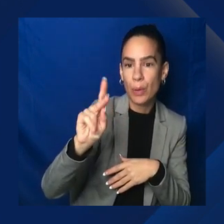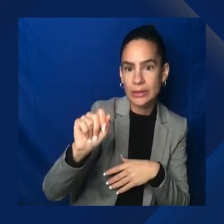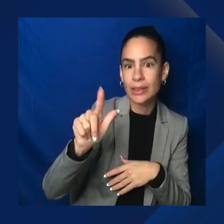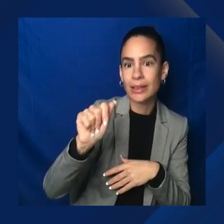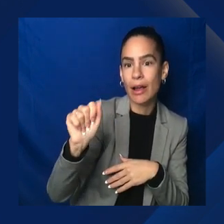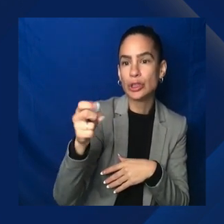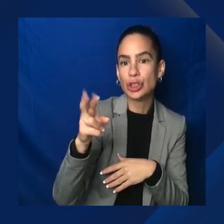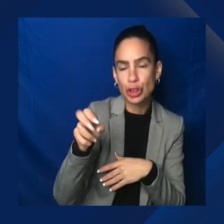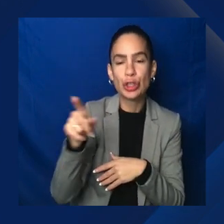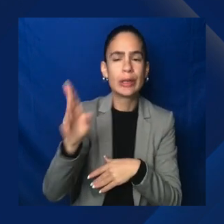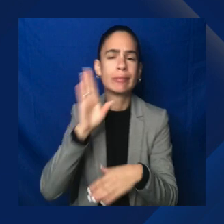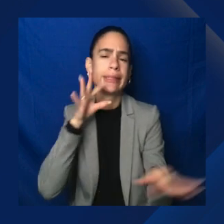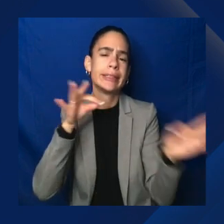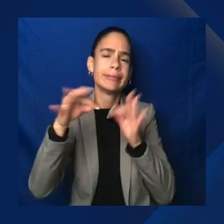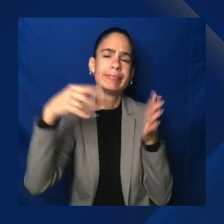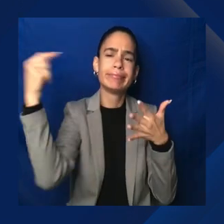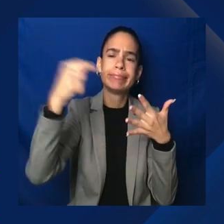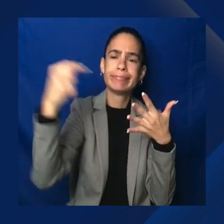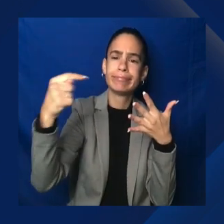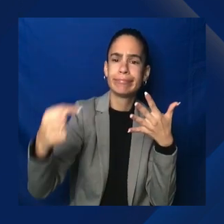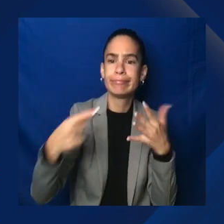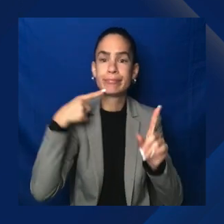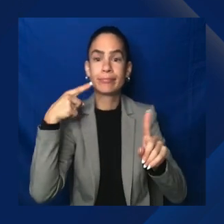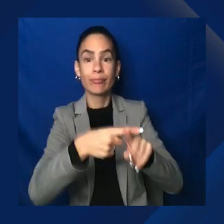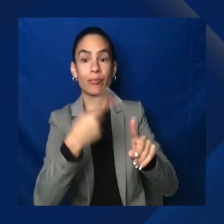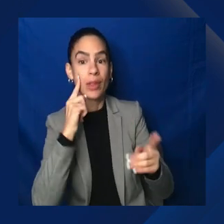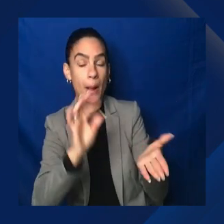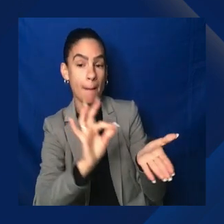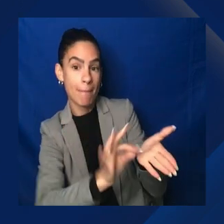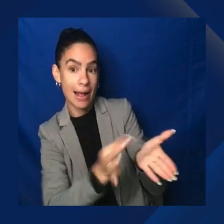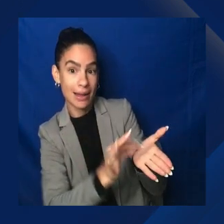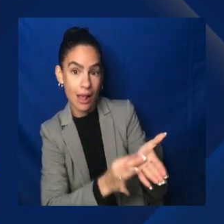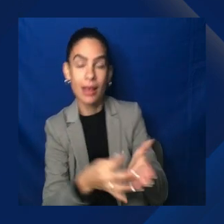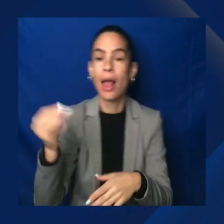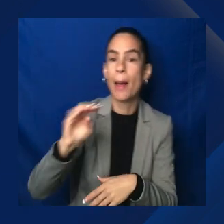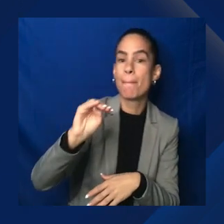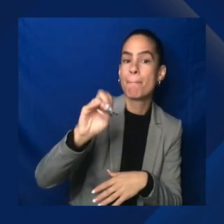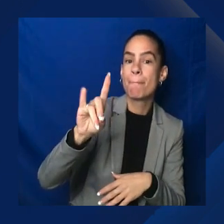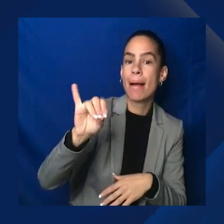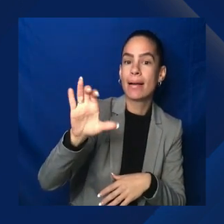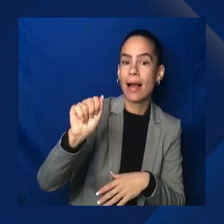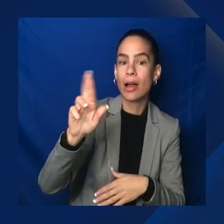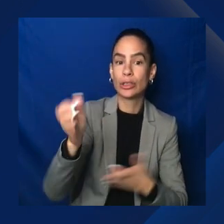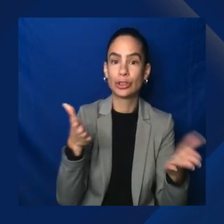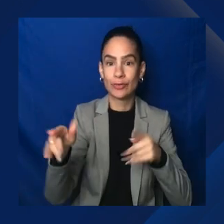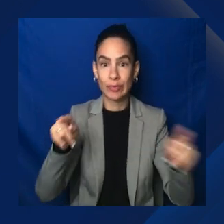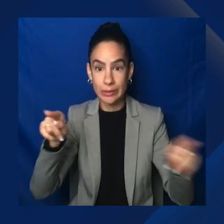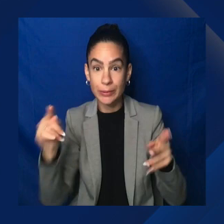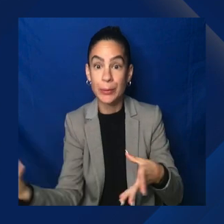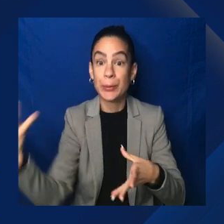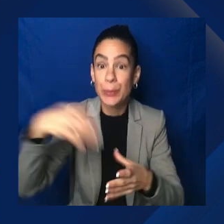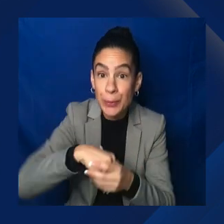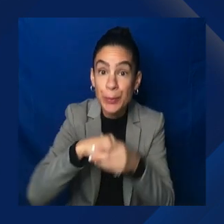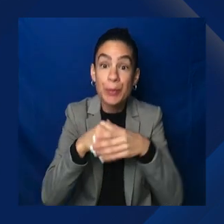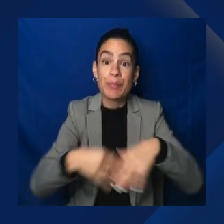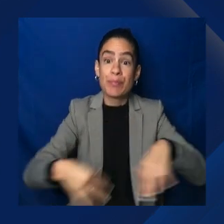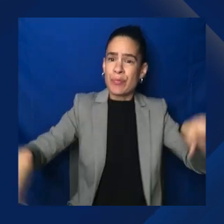Services to tackle this issue, including critical guidance for states on implementing postpartum